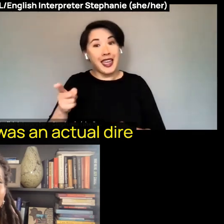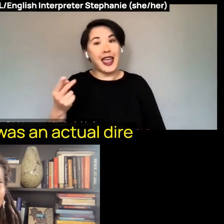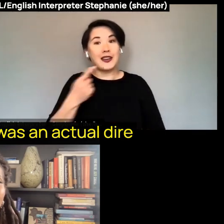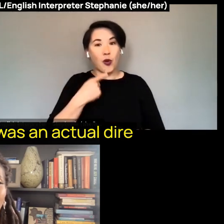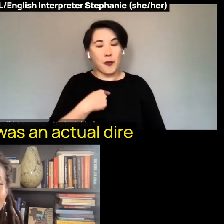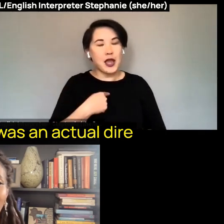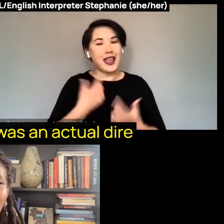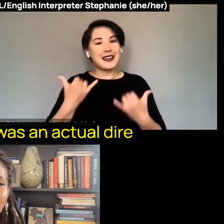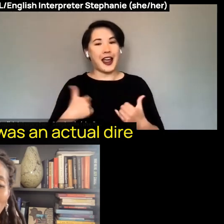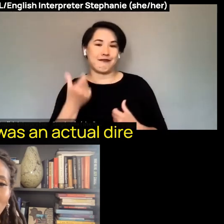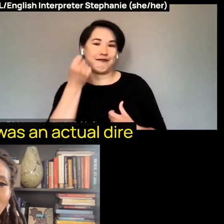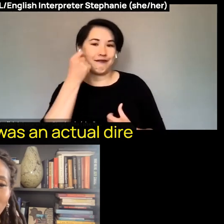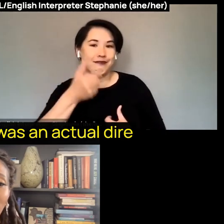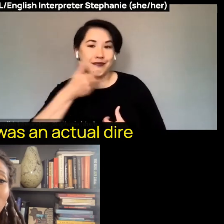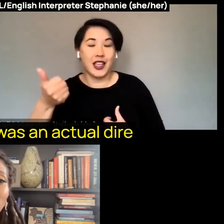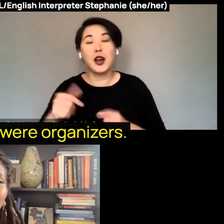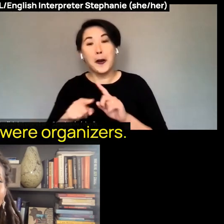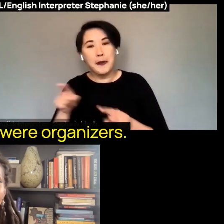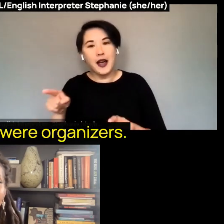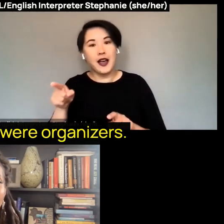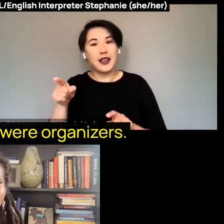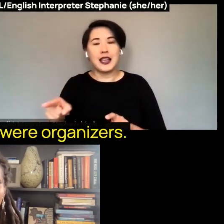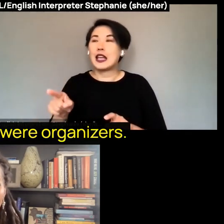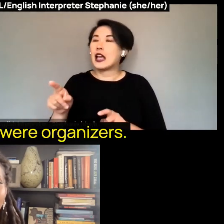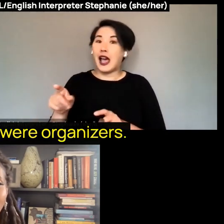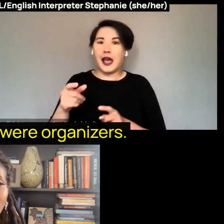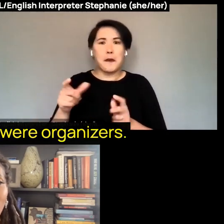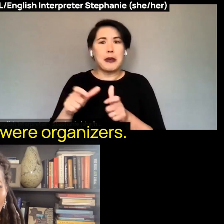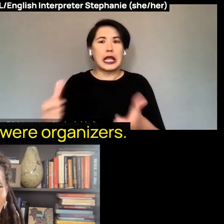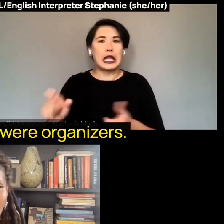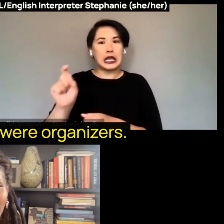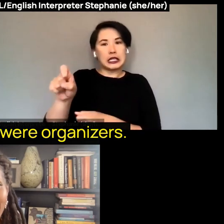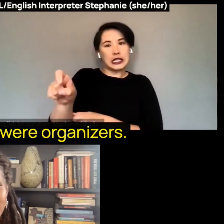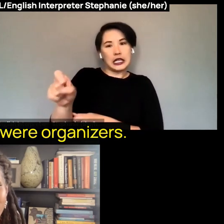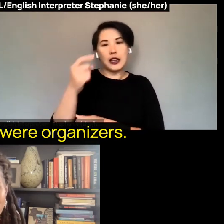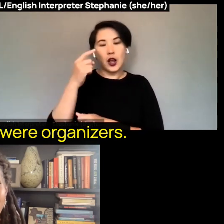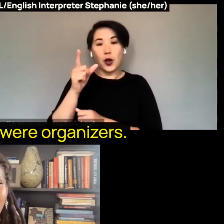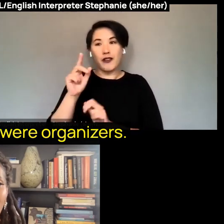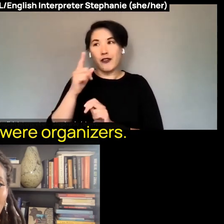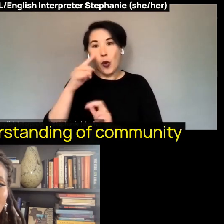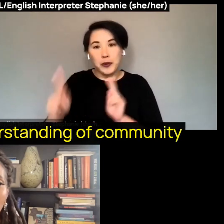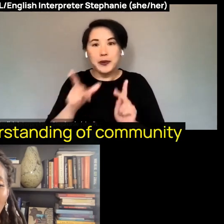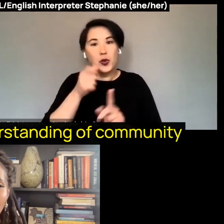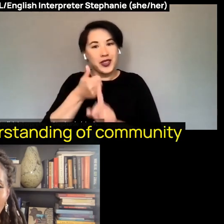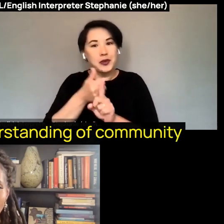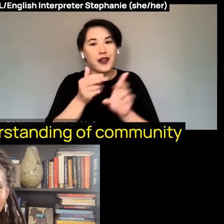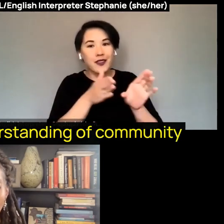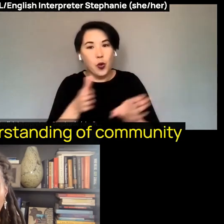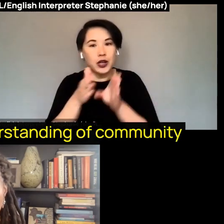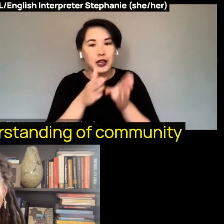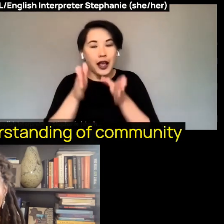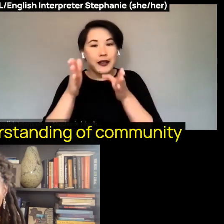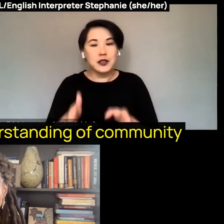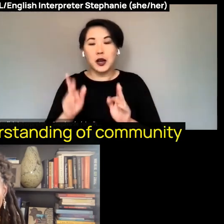realized is that there was an actual dire need for people who were organizers, people who had a